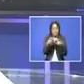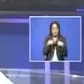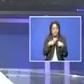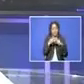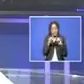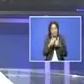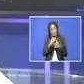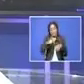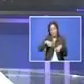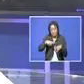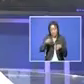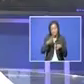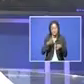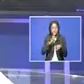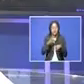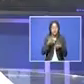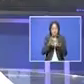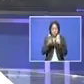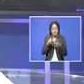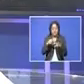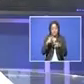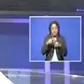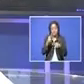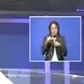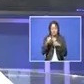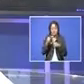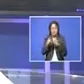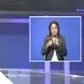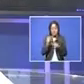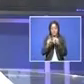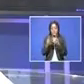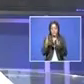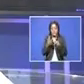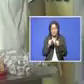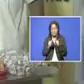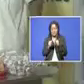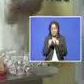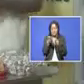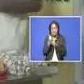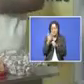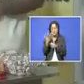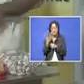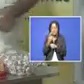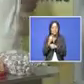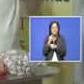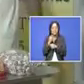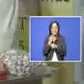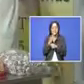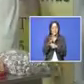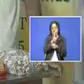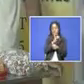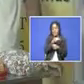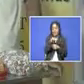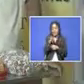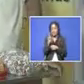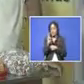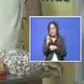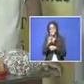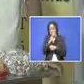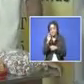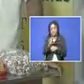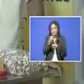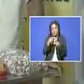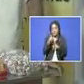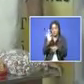how late will you guys be open and until when so the people can still get their stash of sweets for Christmas? Our hours are 9 to 6 Monday to Fridays, 10 to 5